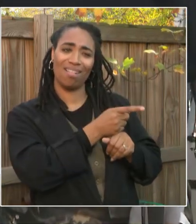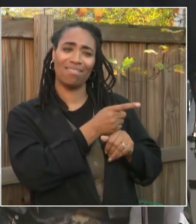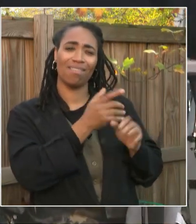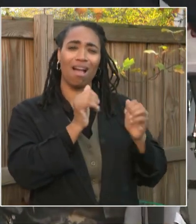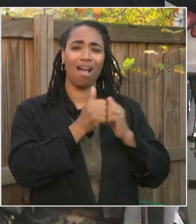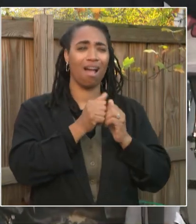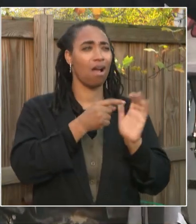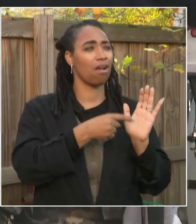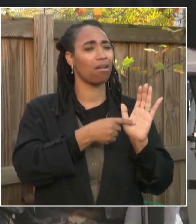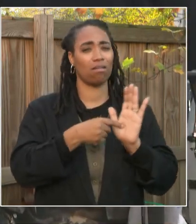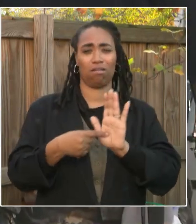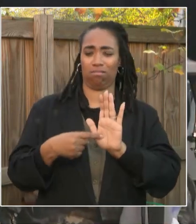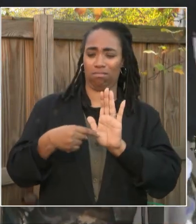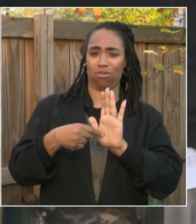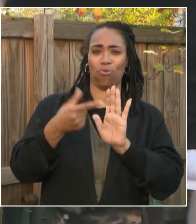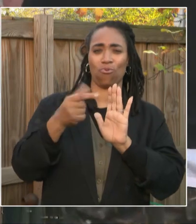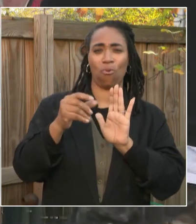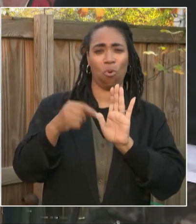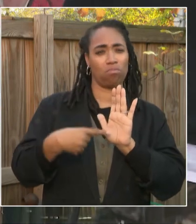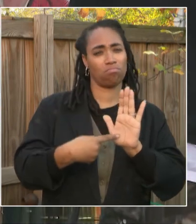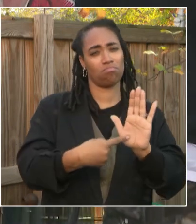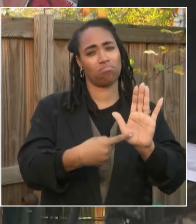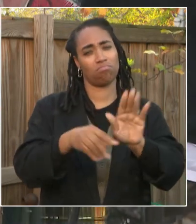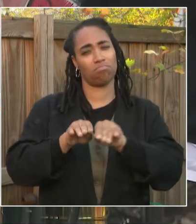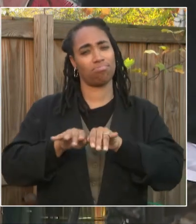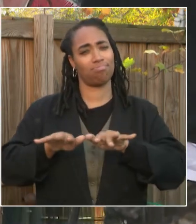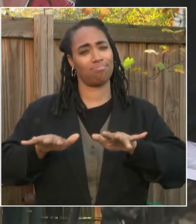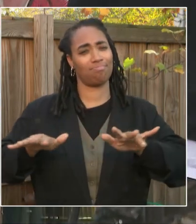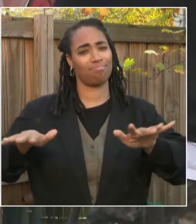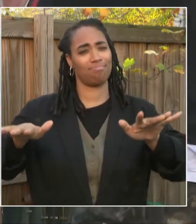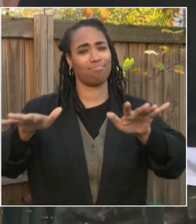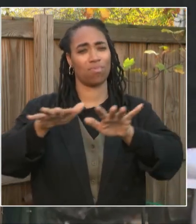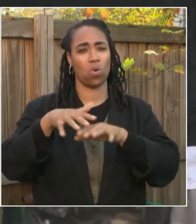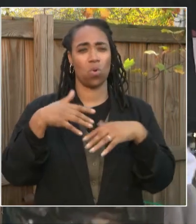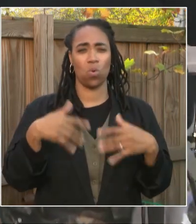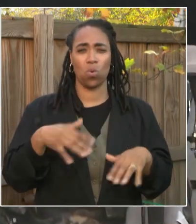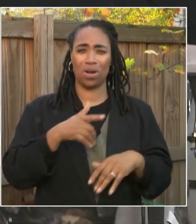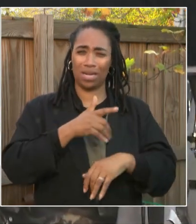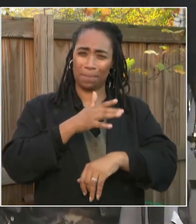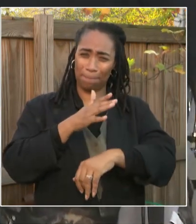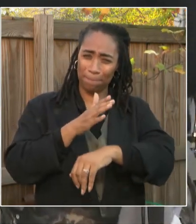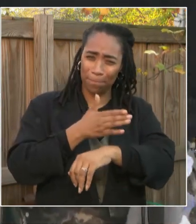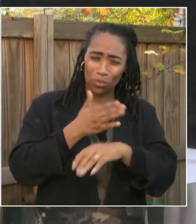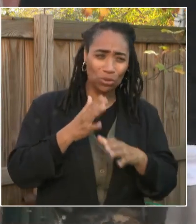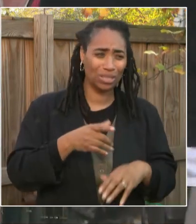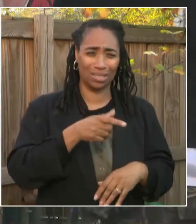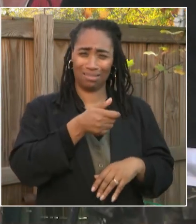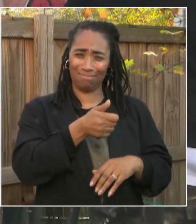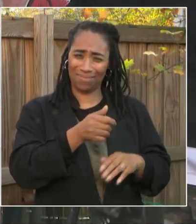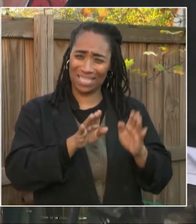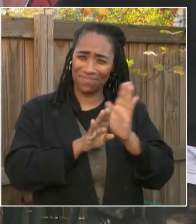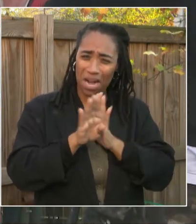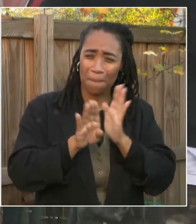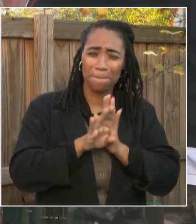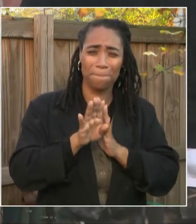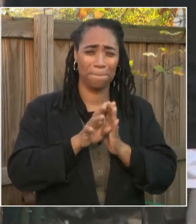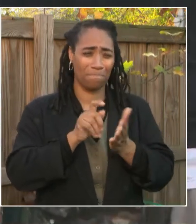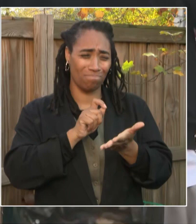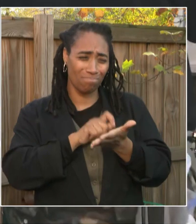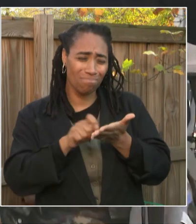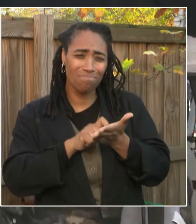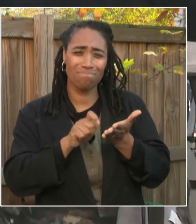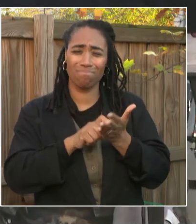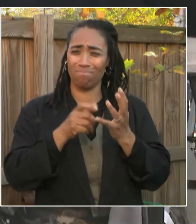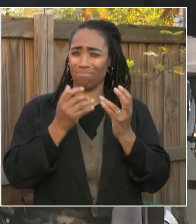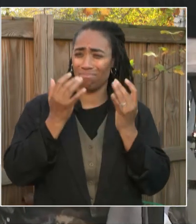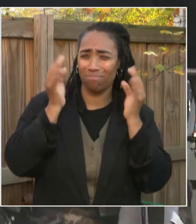but he's been able to show us his development as a person, his development in the region. And so he's blessed us through go-go culture, go-go music, but he's also